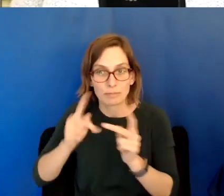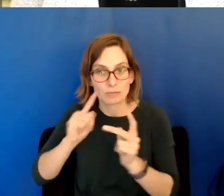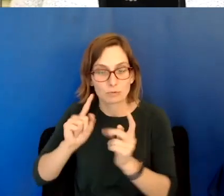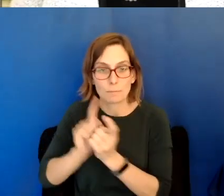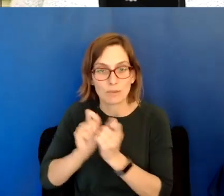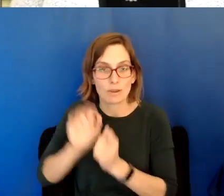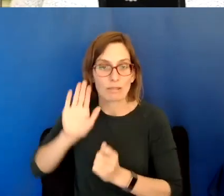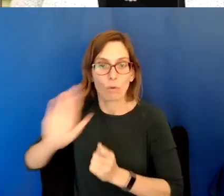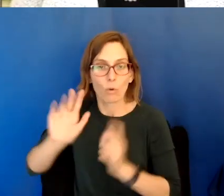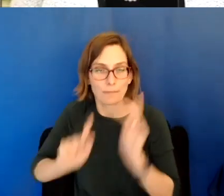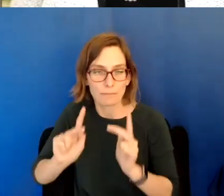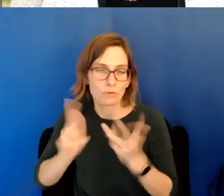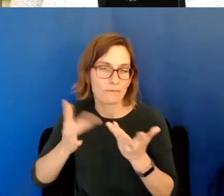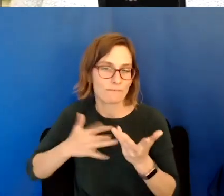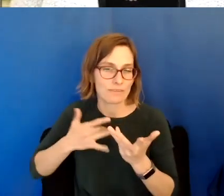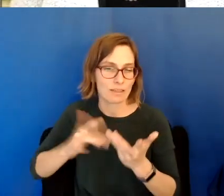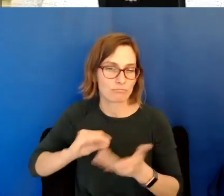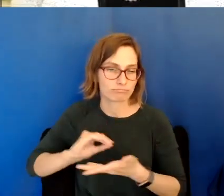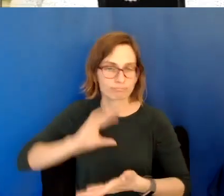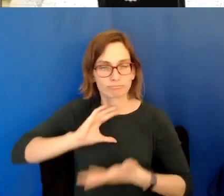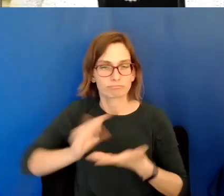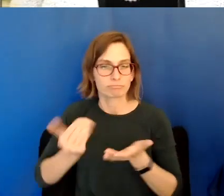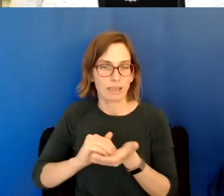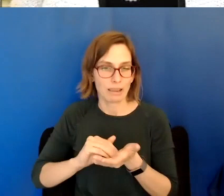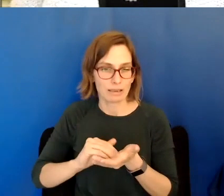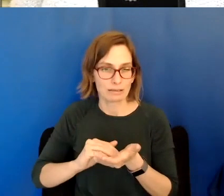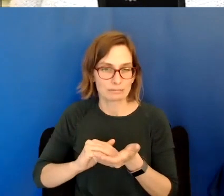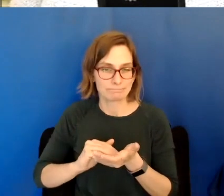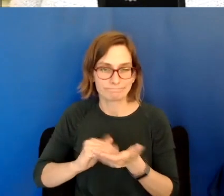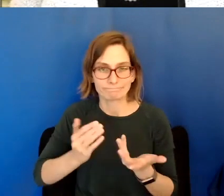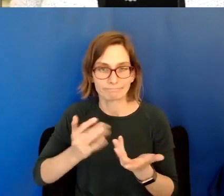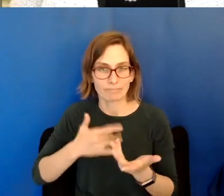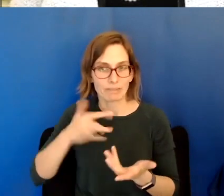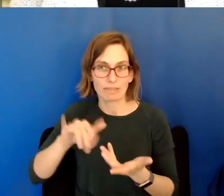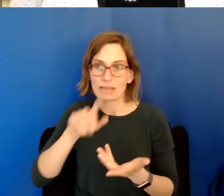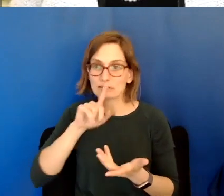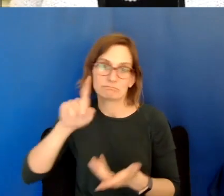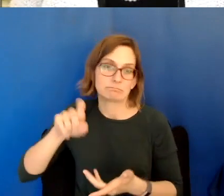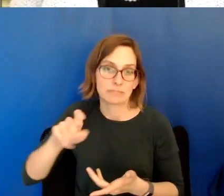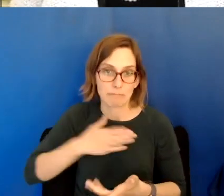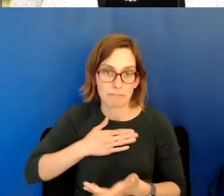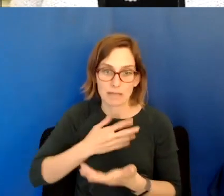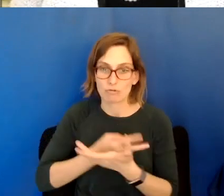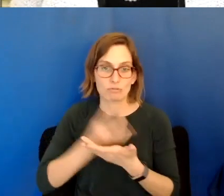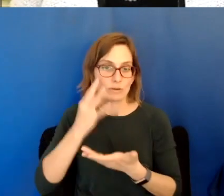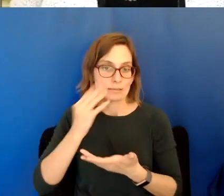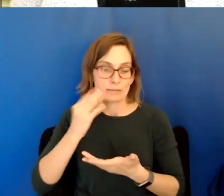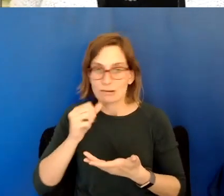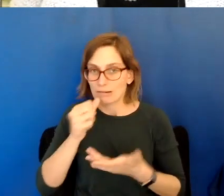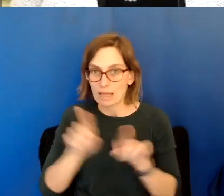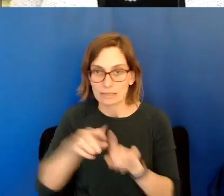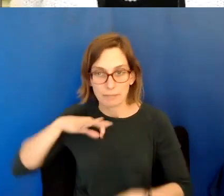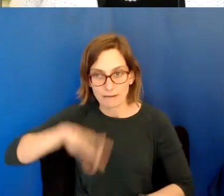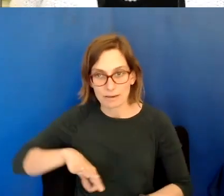sort of recharge. It is needed. And I feel like my graduate experience would not be anywhere near as beneficial if